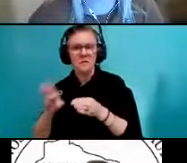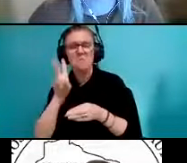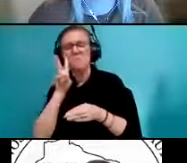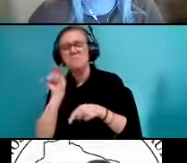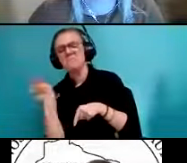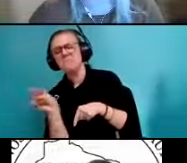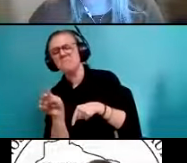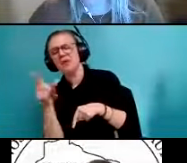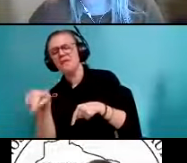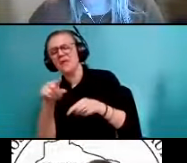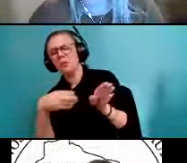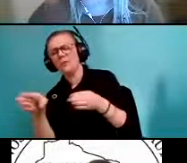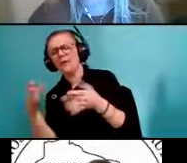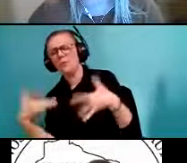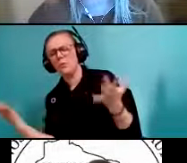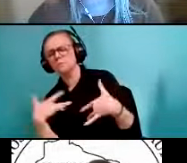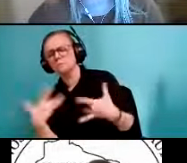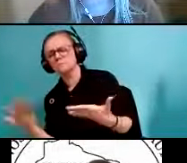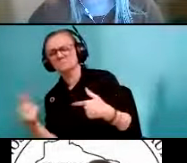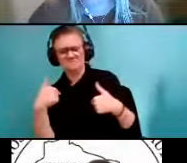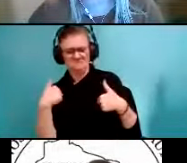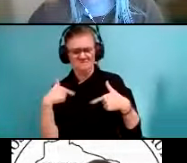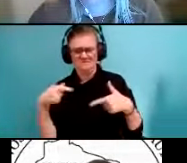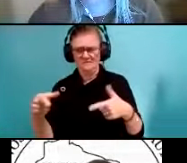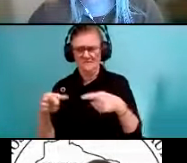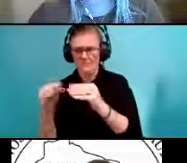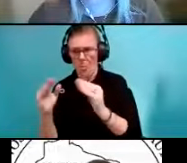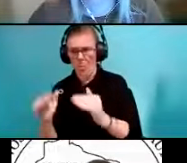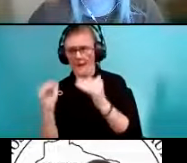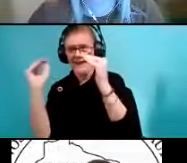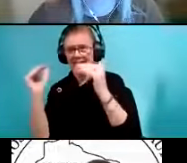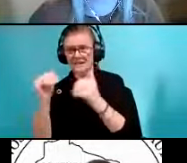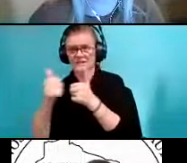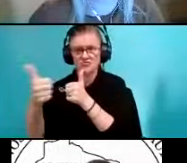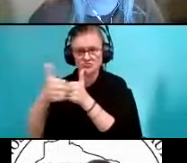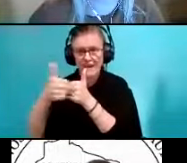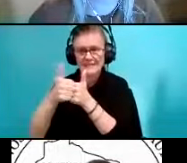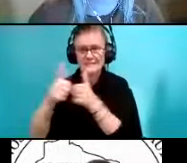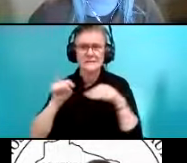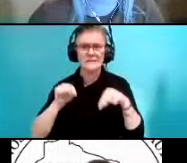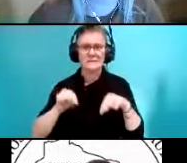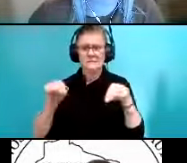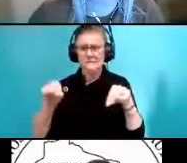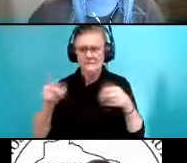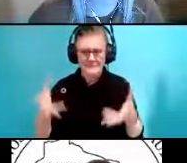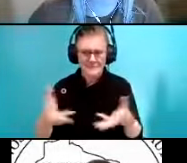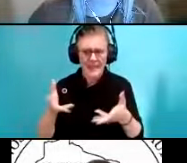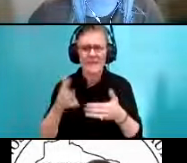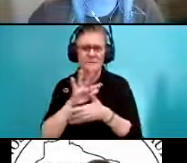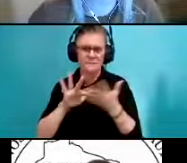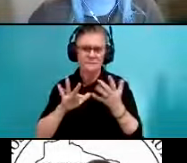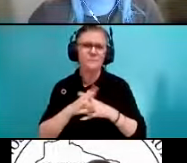are they planning for? Is it, enhanced transit or just the service that's there today and those kinds of